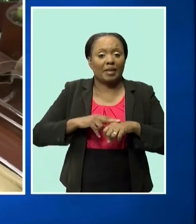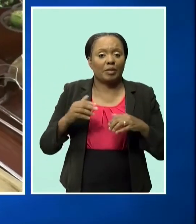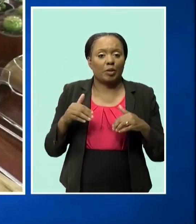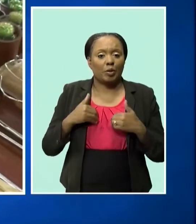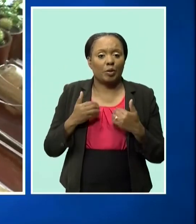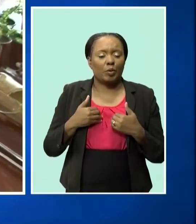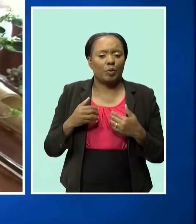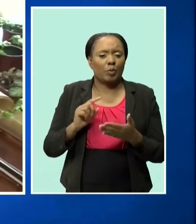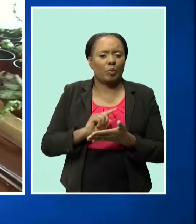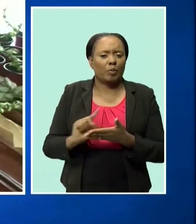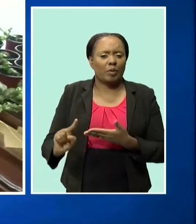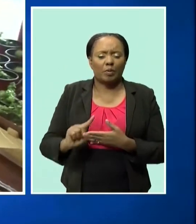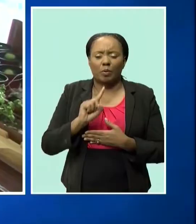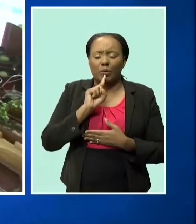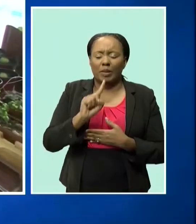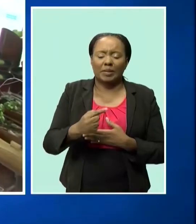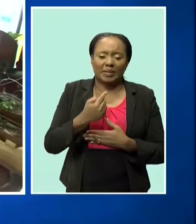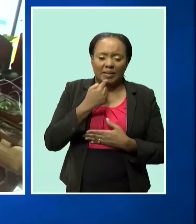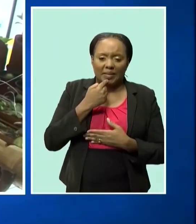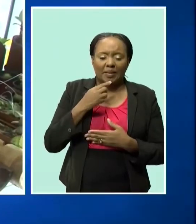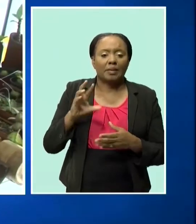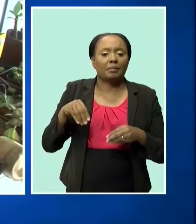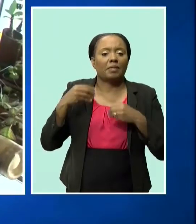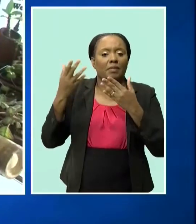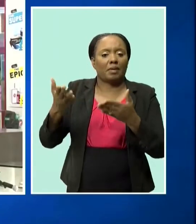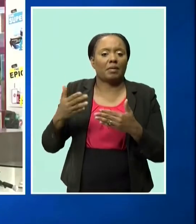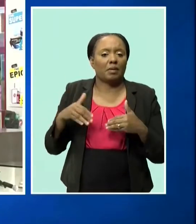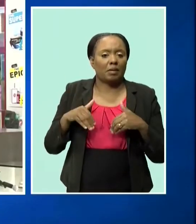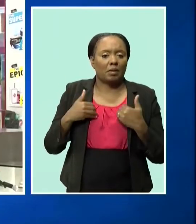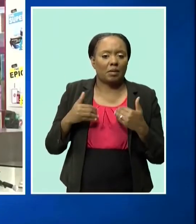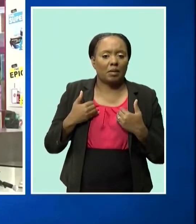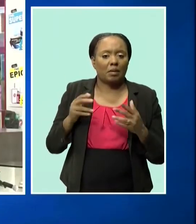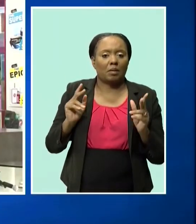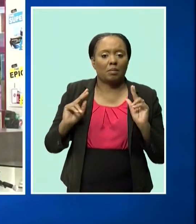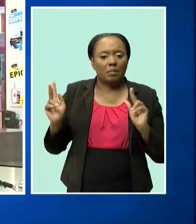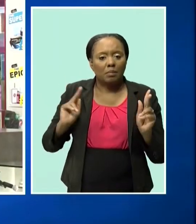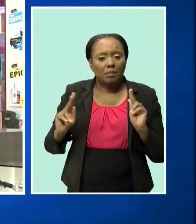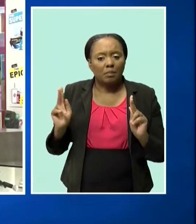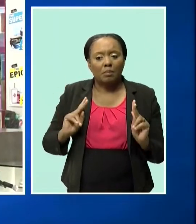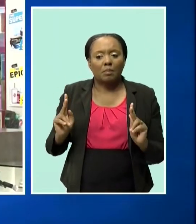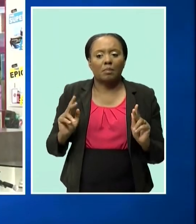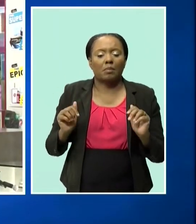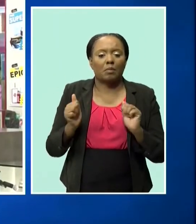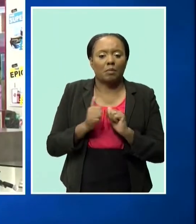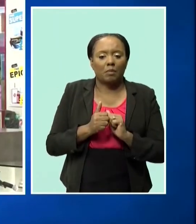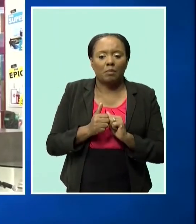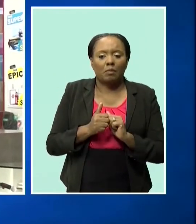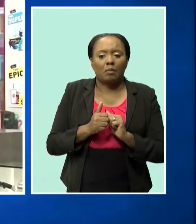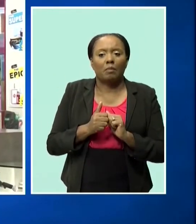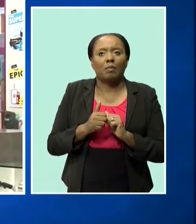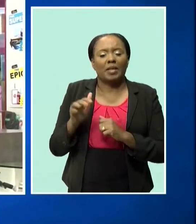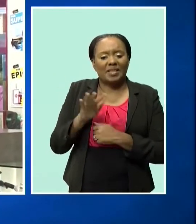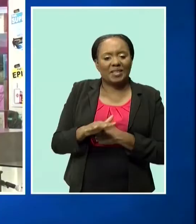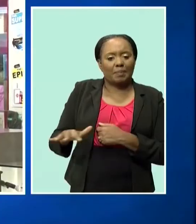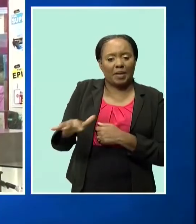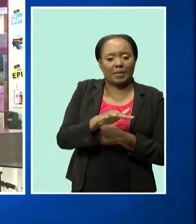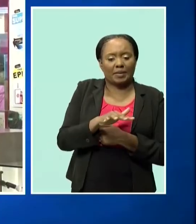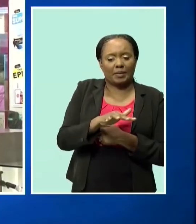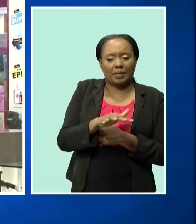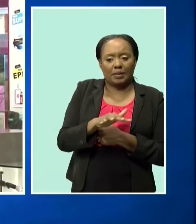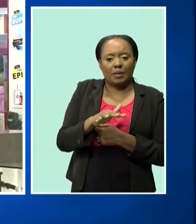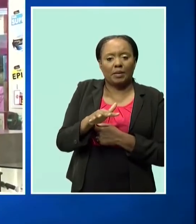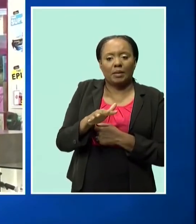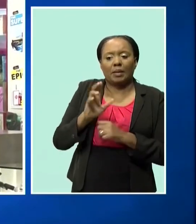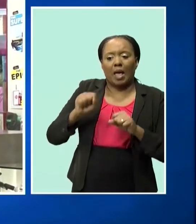very seriously because it provides young people with that dedicated space on the calendar where they